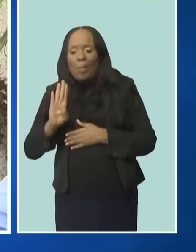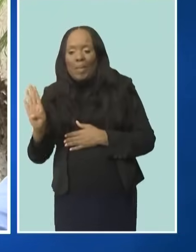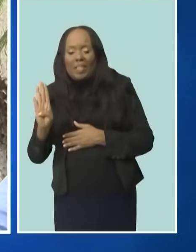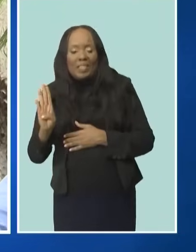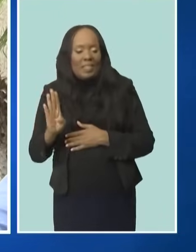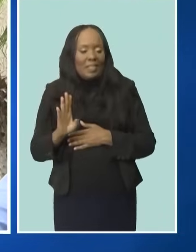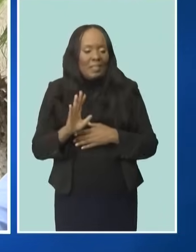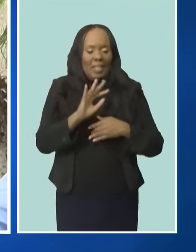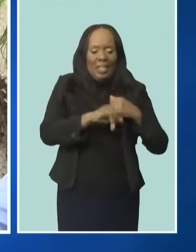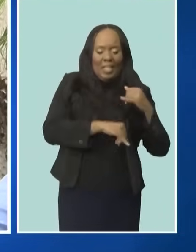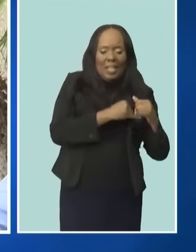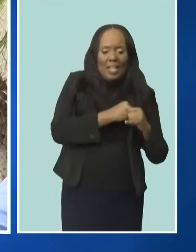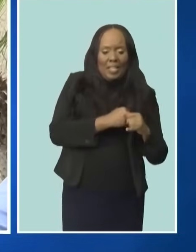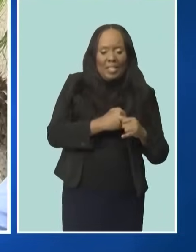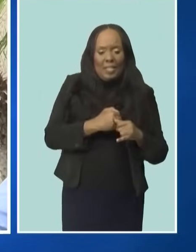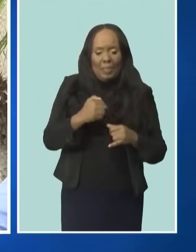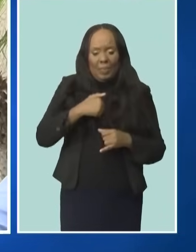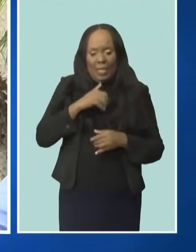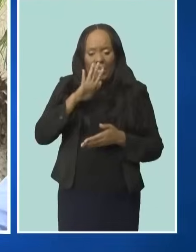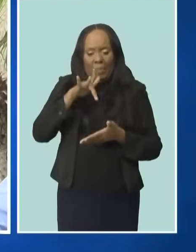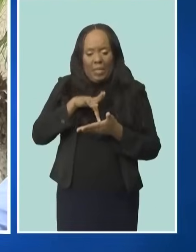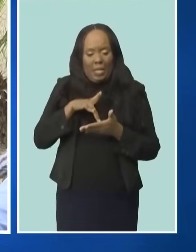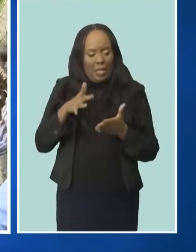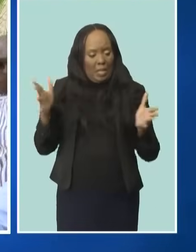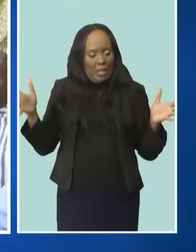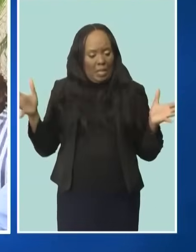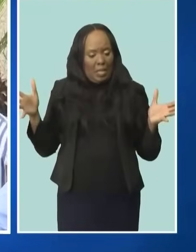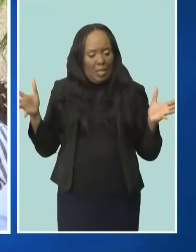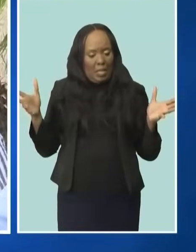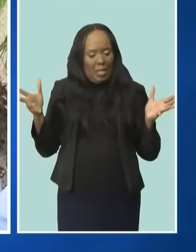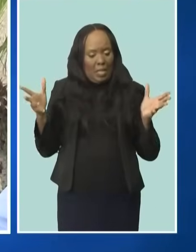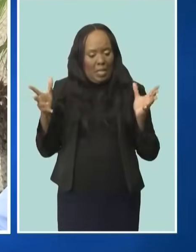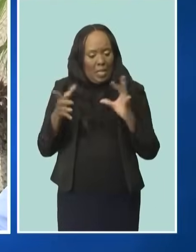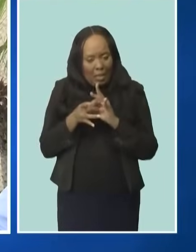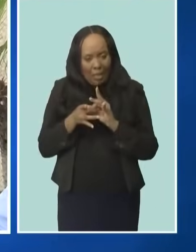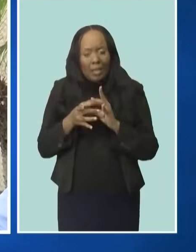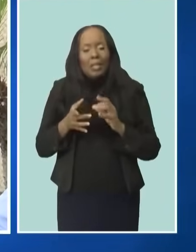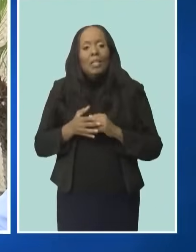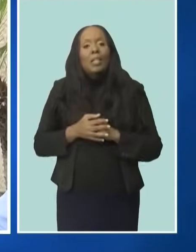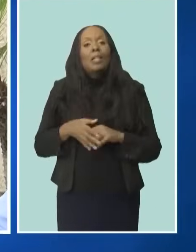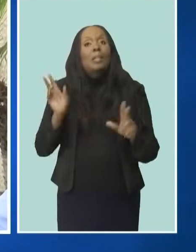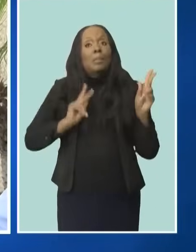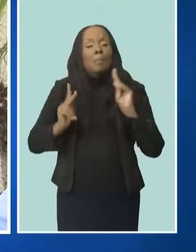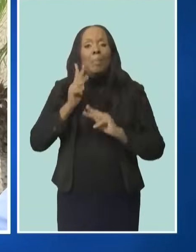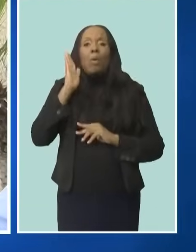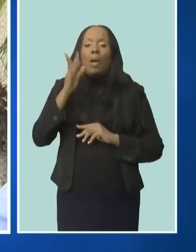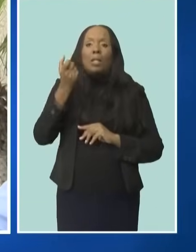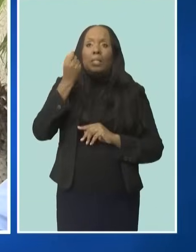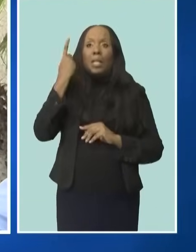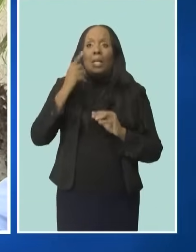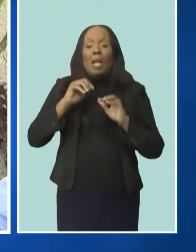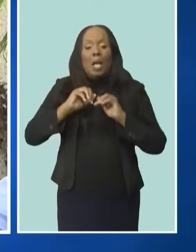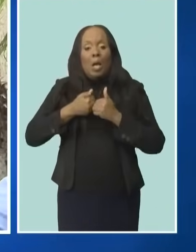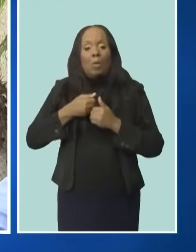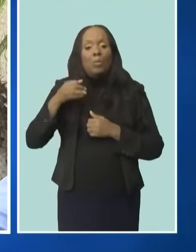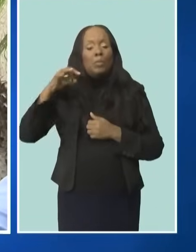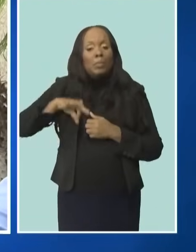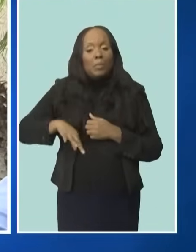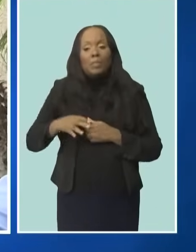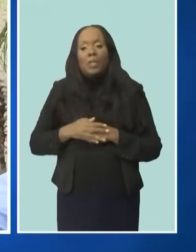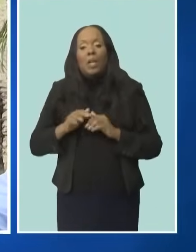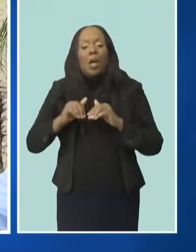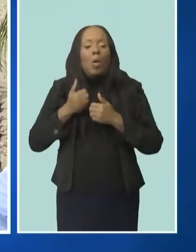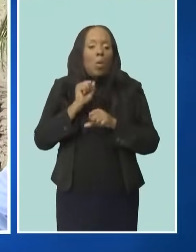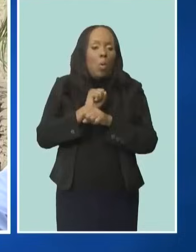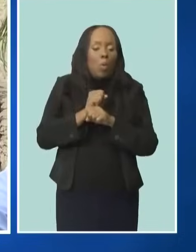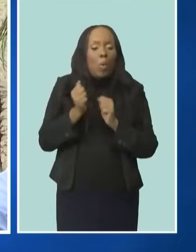going as a country, and ensuring that at the local level our people can understand how it will benefit them and what we are doing in Parliament on their behalf,